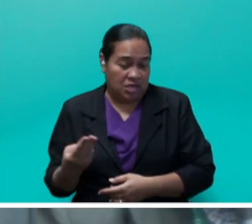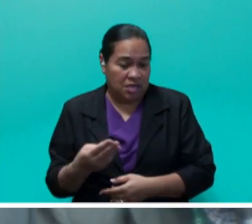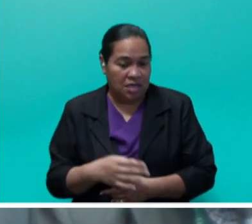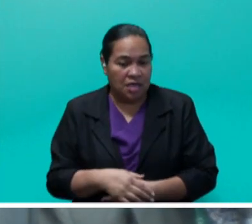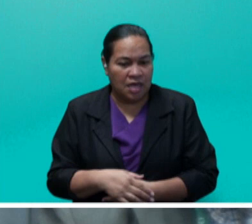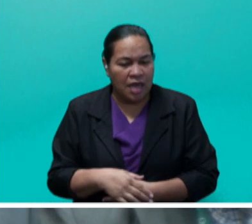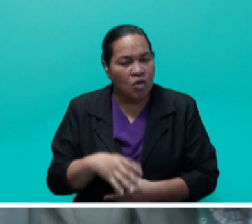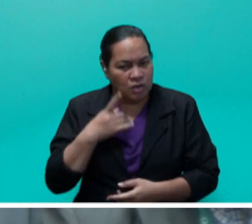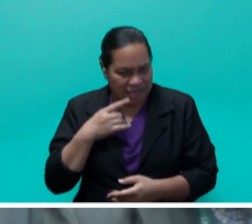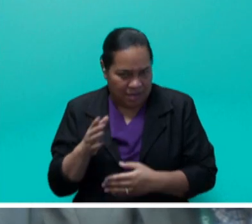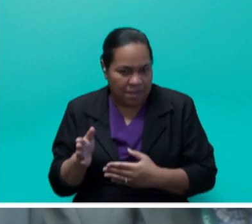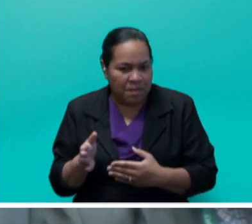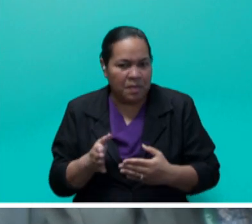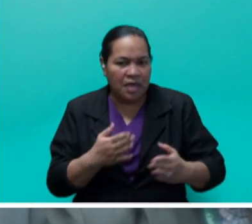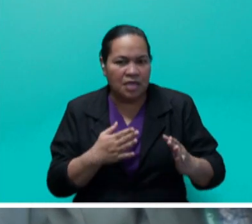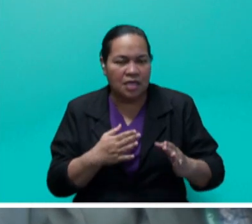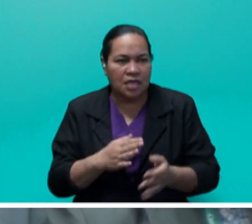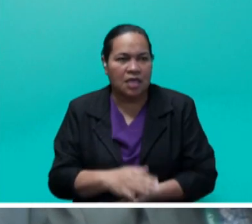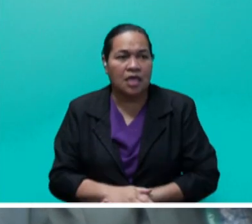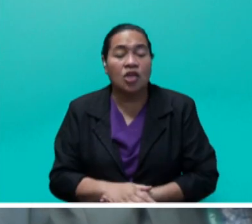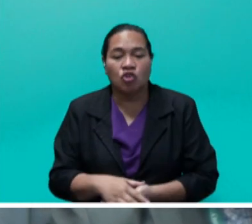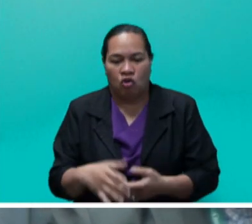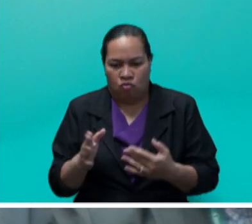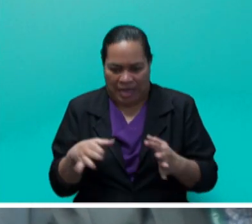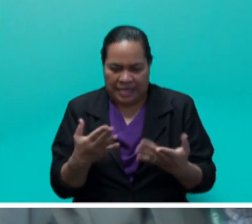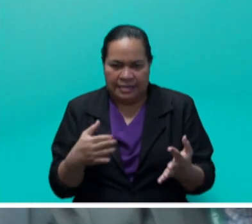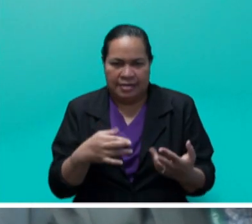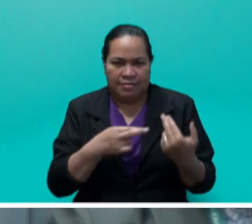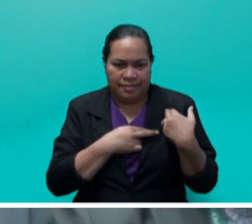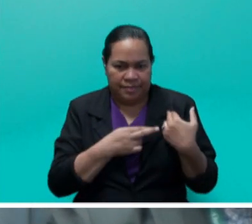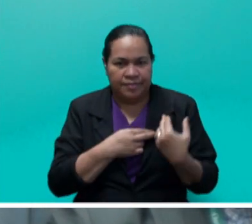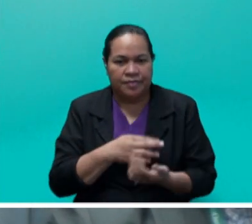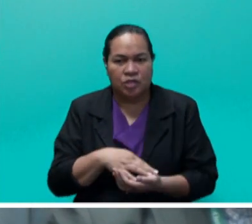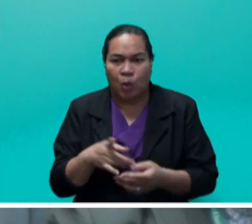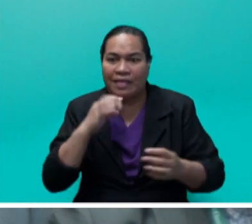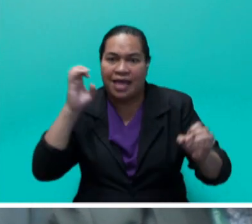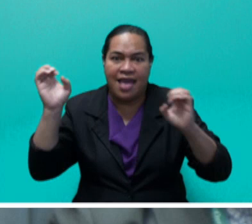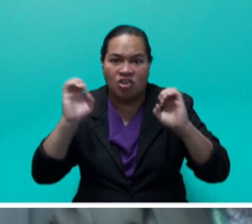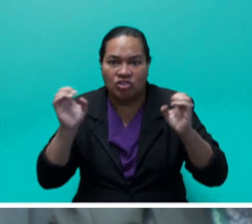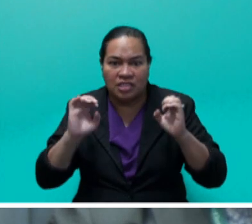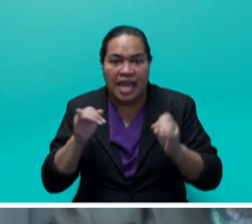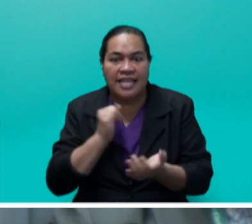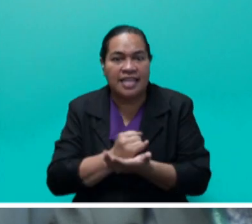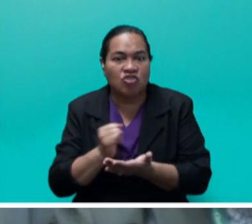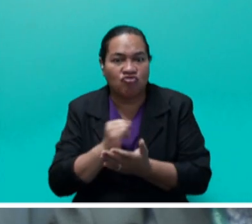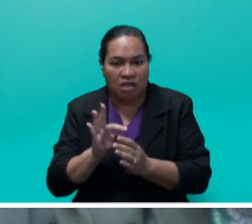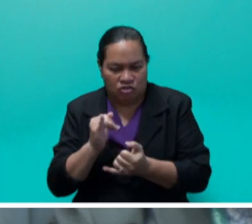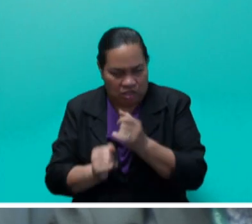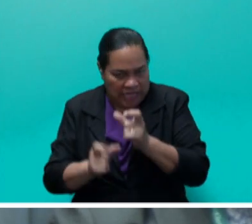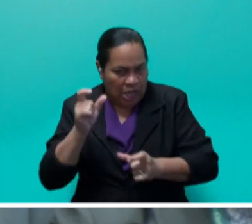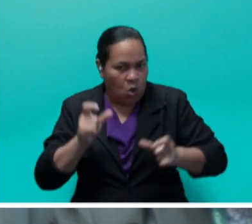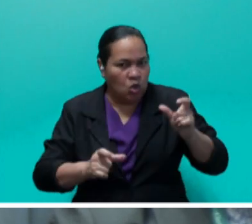in moving to play its part well within the relevant line agencies and industry stakeholders in order